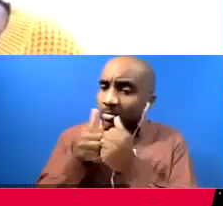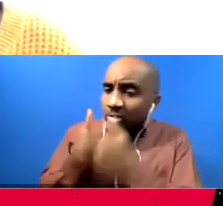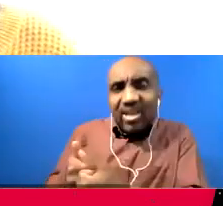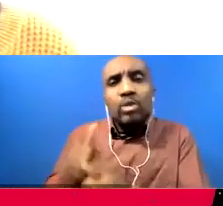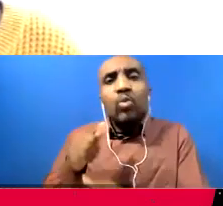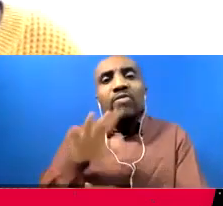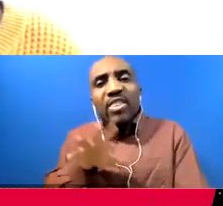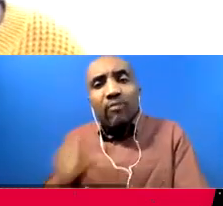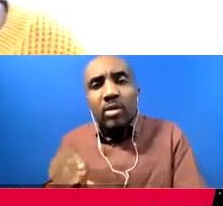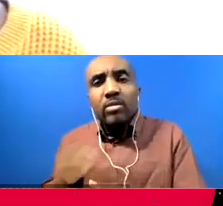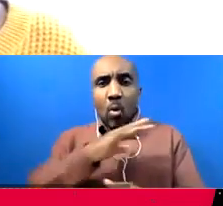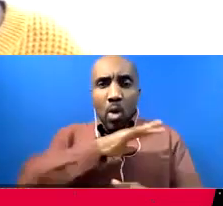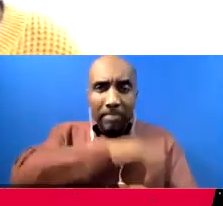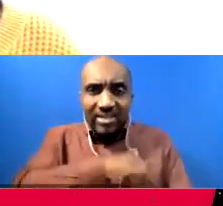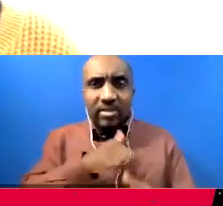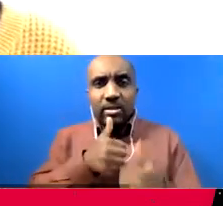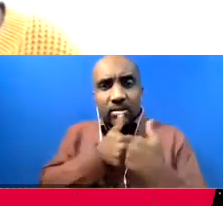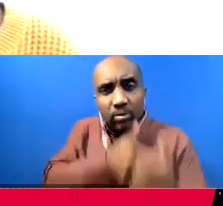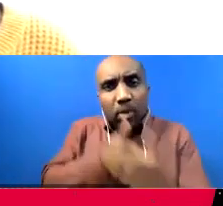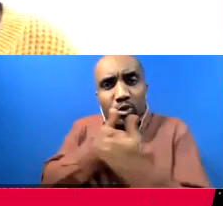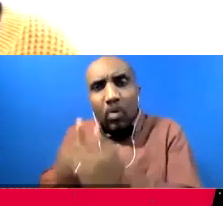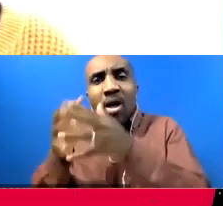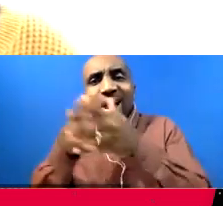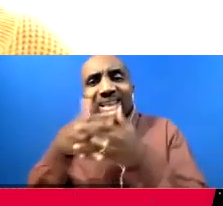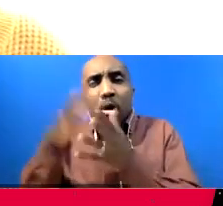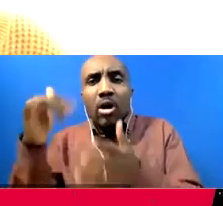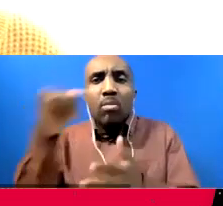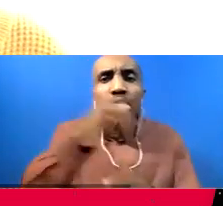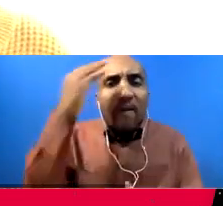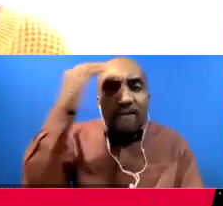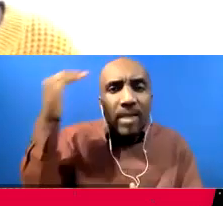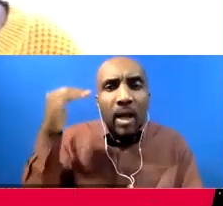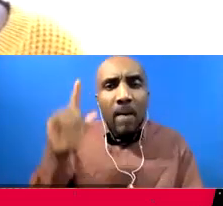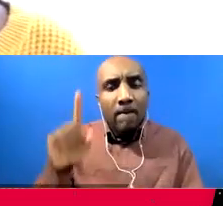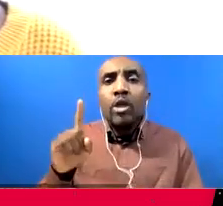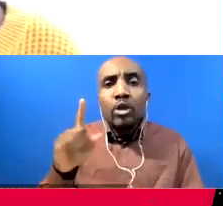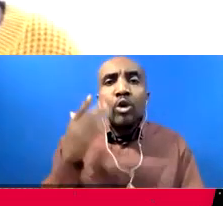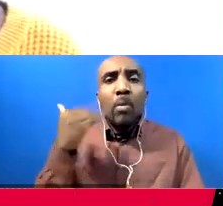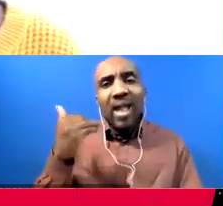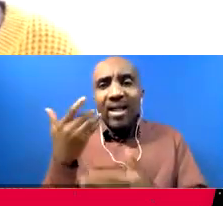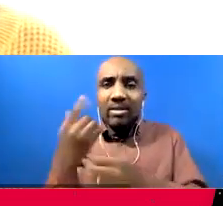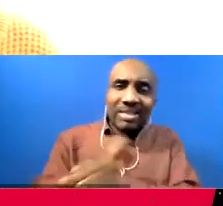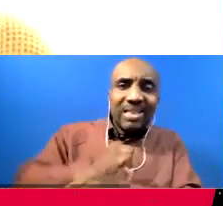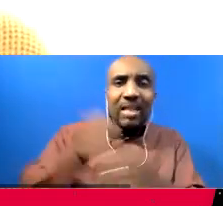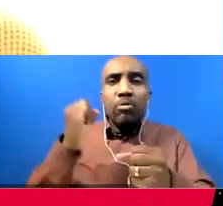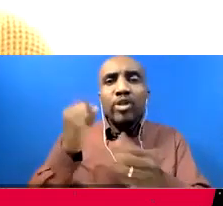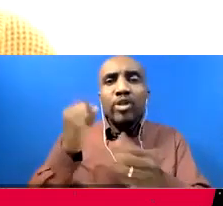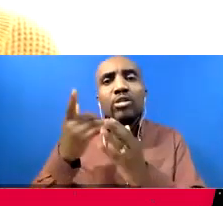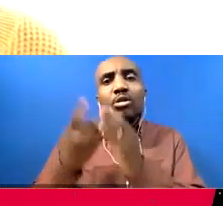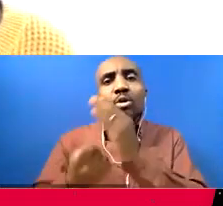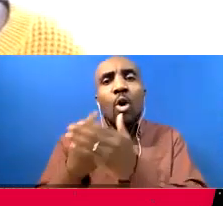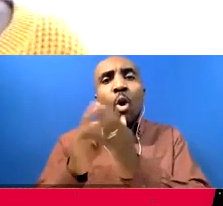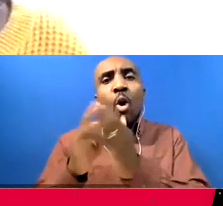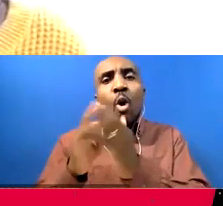against apartheid there and against the US invasion of Vietnam. So Black liberation organizations were very intentionally